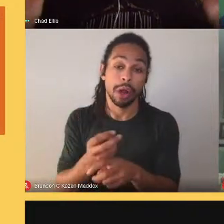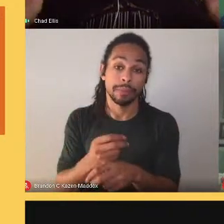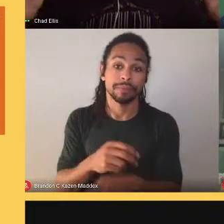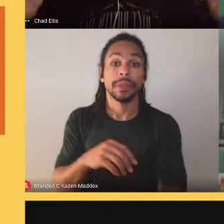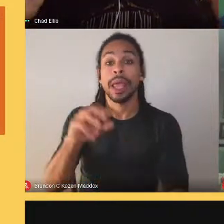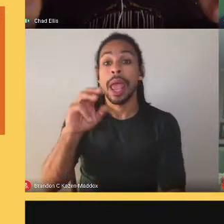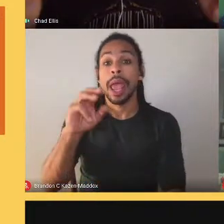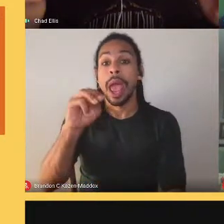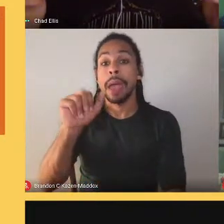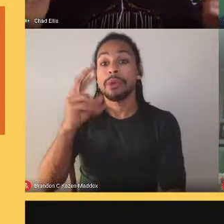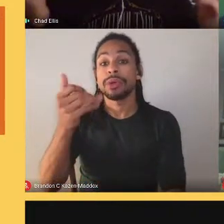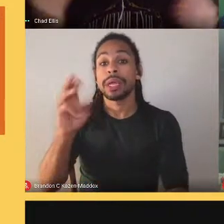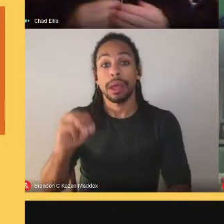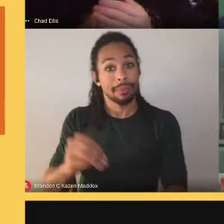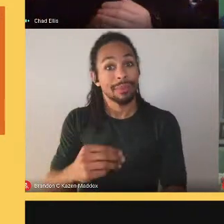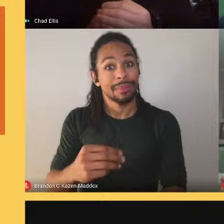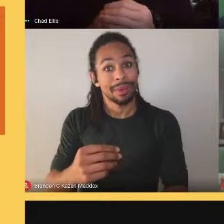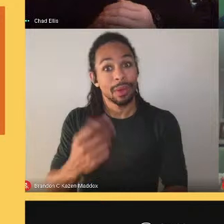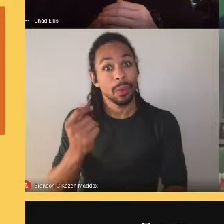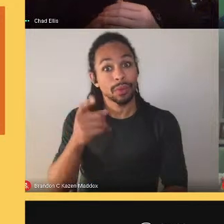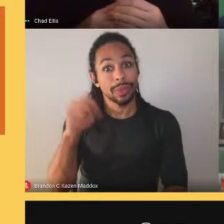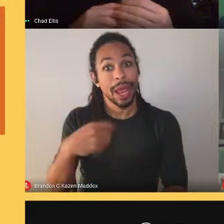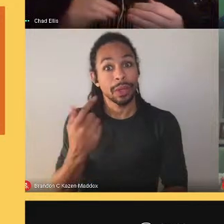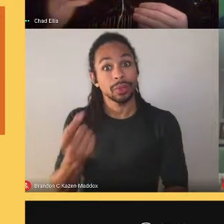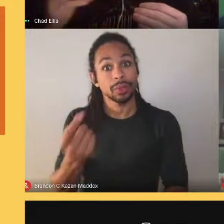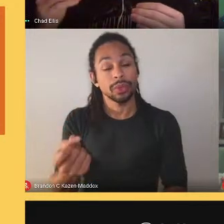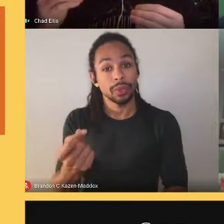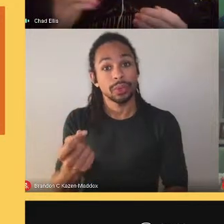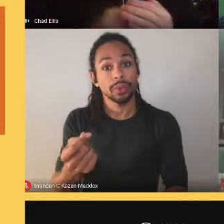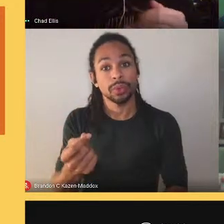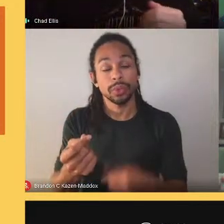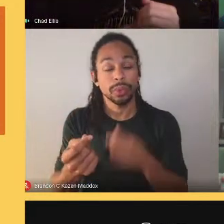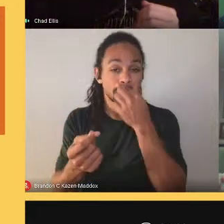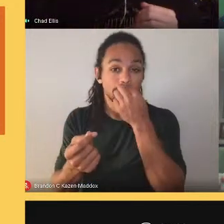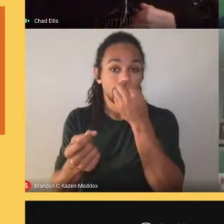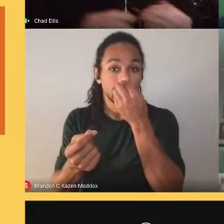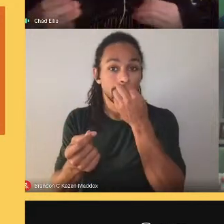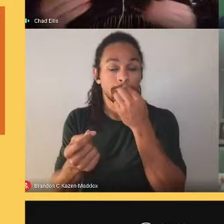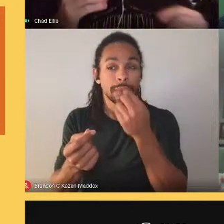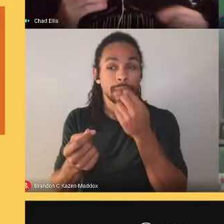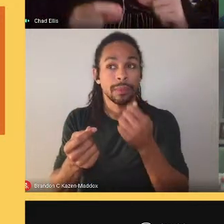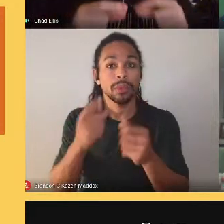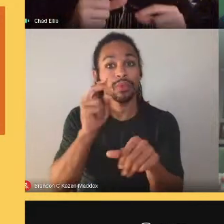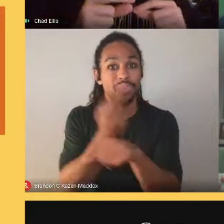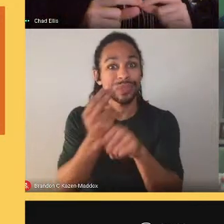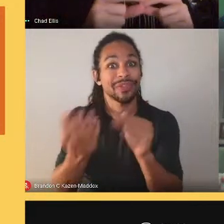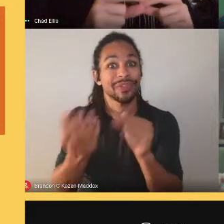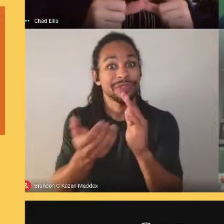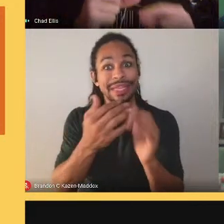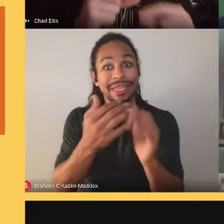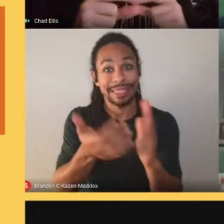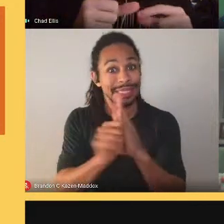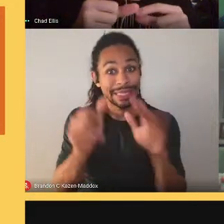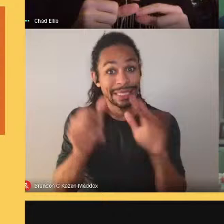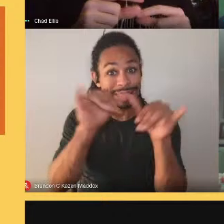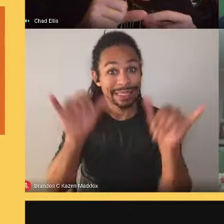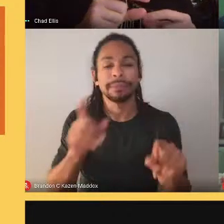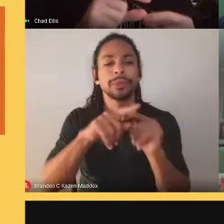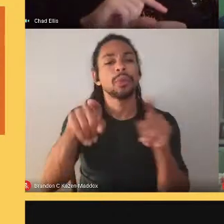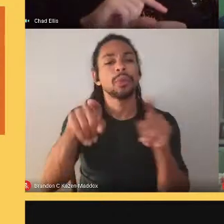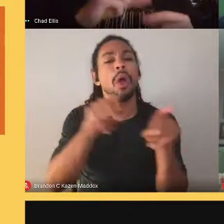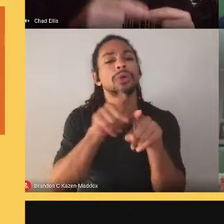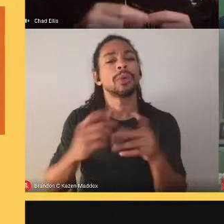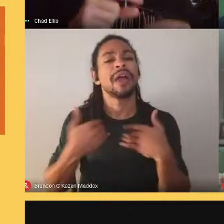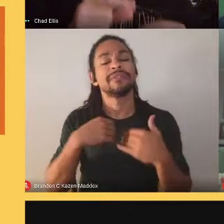both is, for one, you are using the more skill system, but also you have these mid episode these like